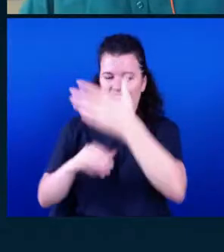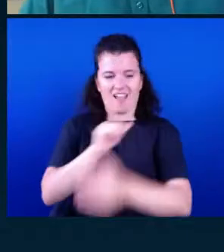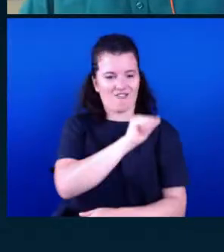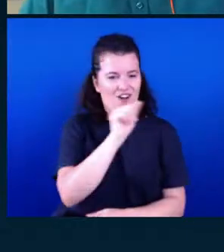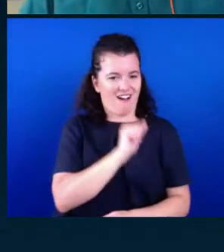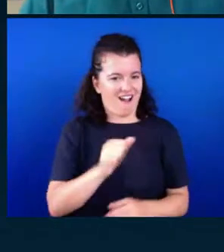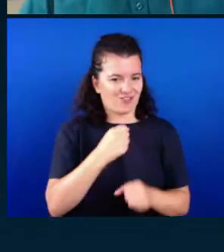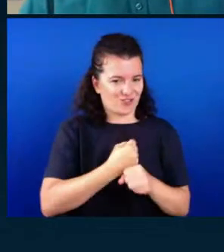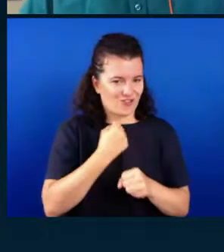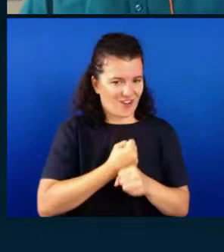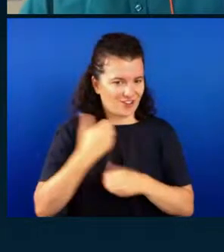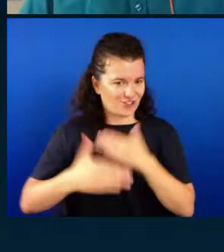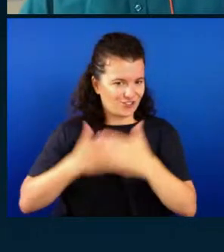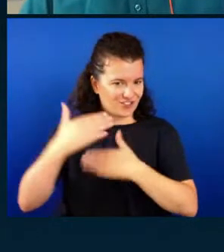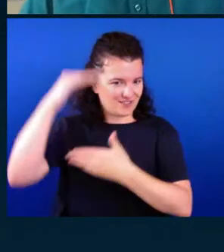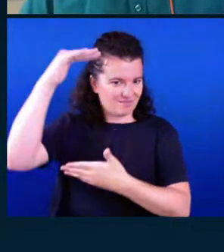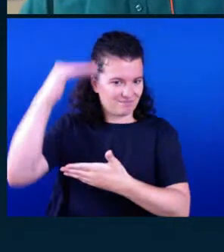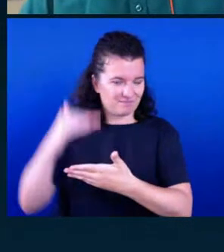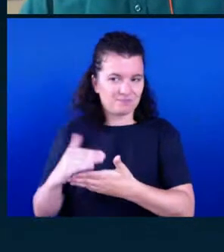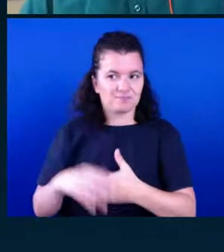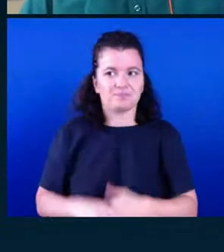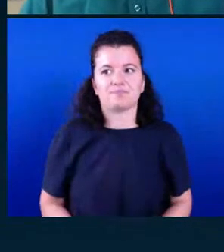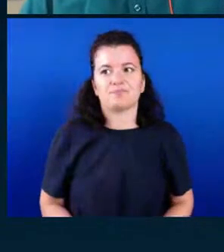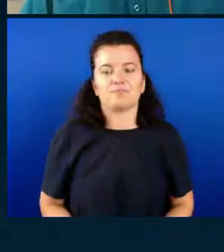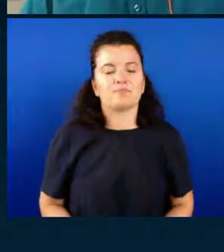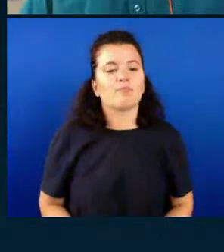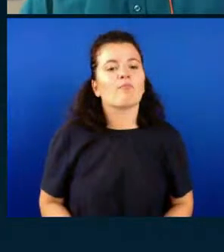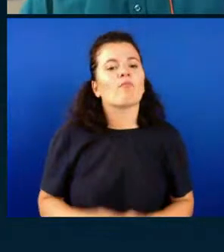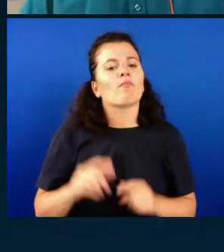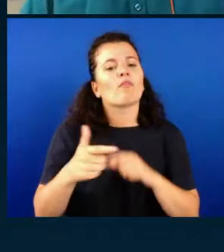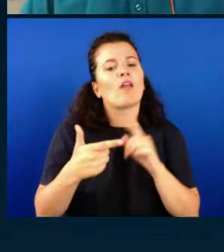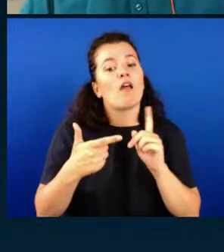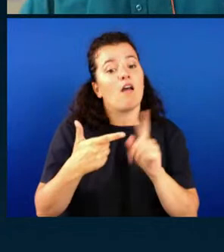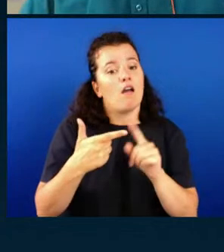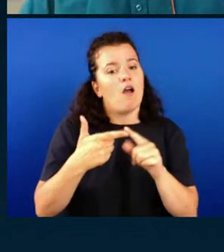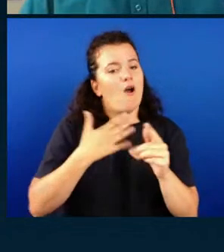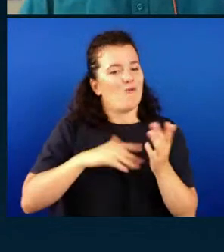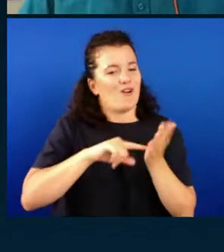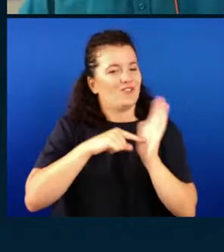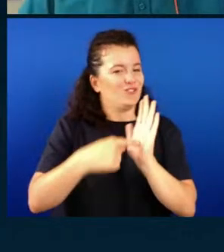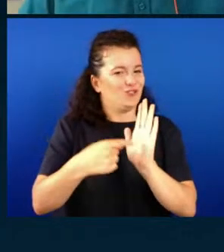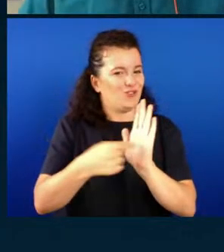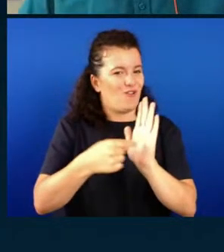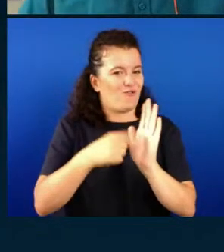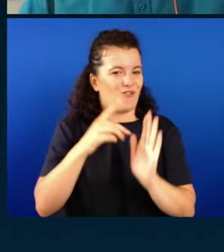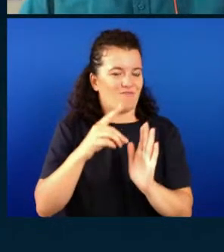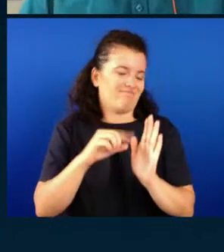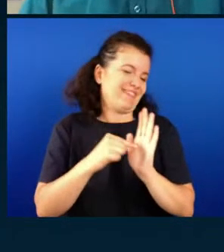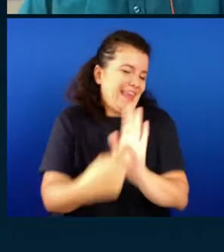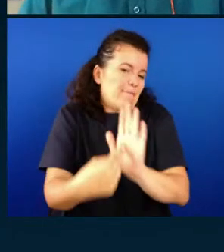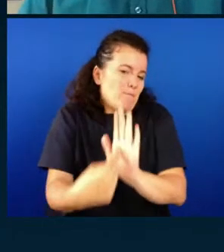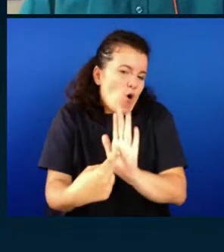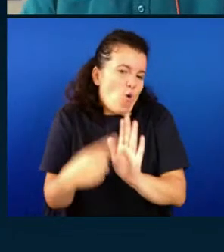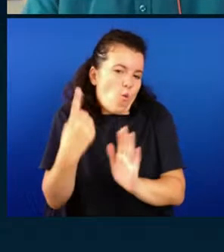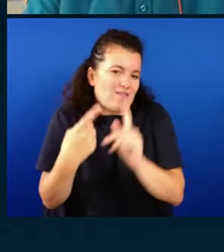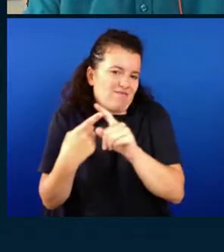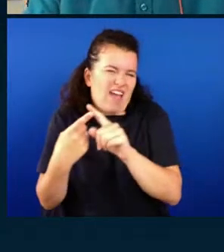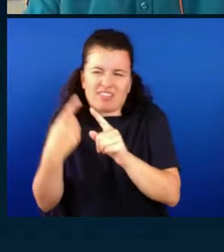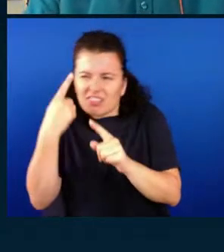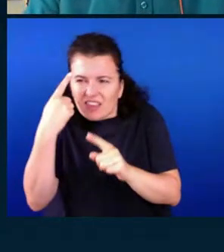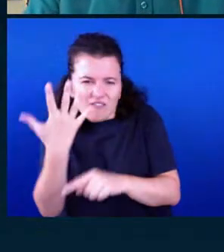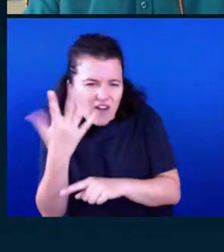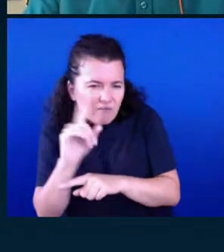one more thing in demo land before we go and kind of wrap up. I think I have like 5 more minutes,